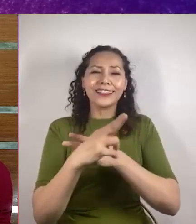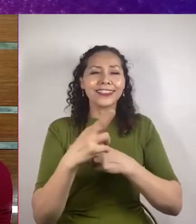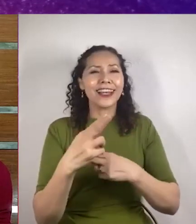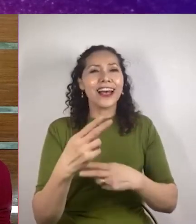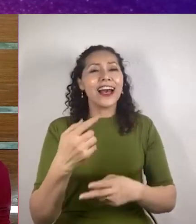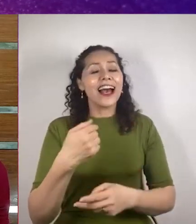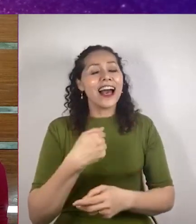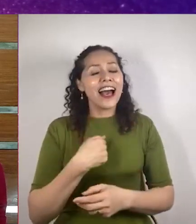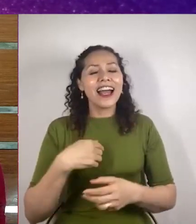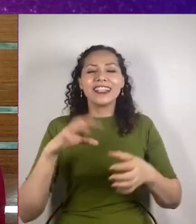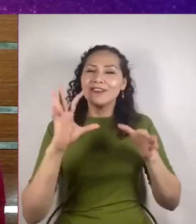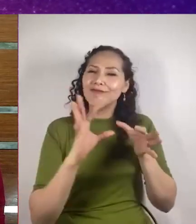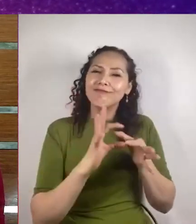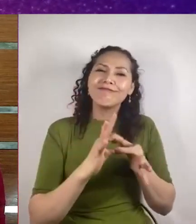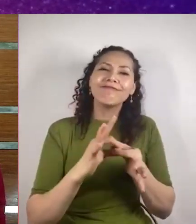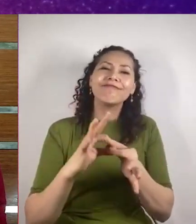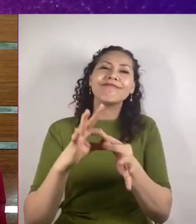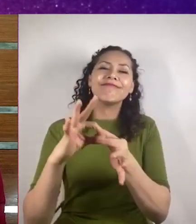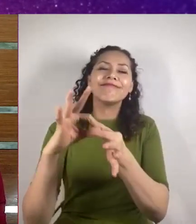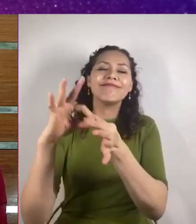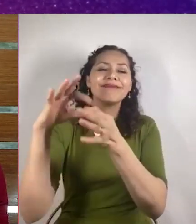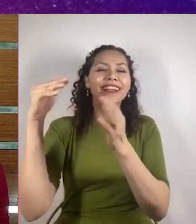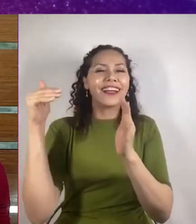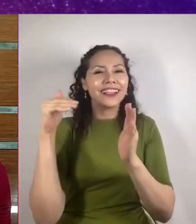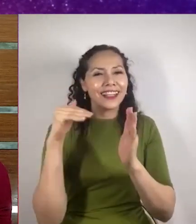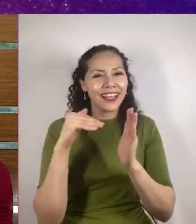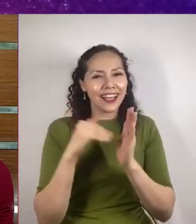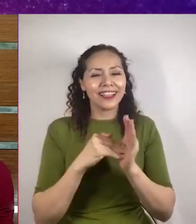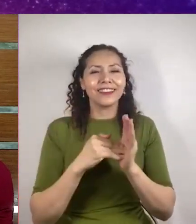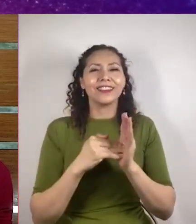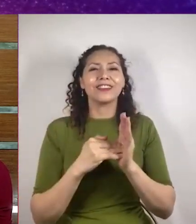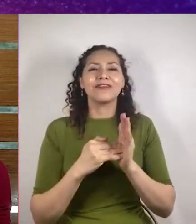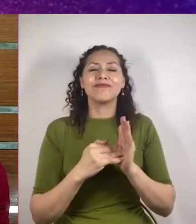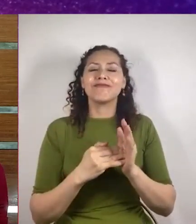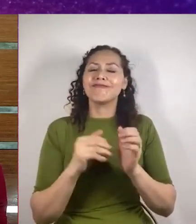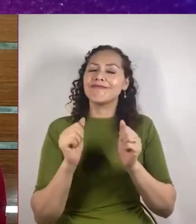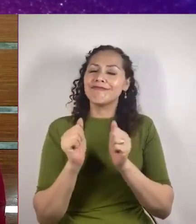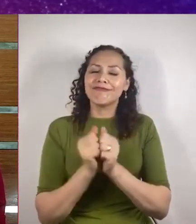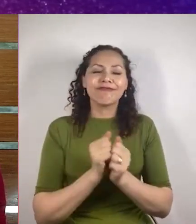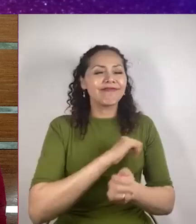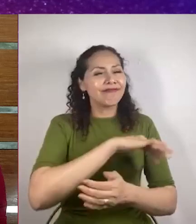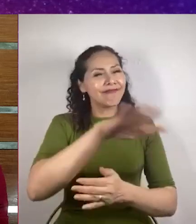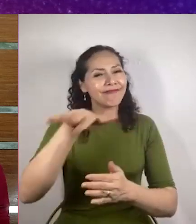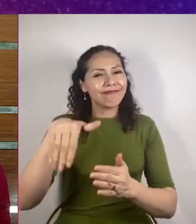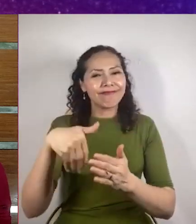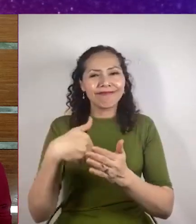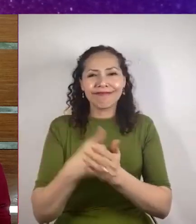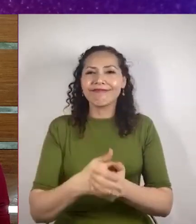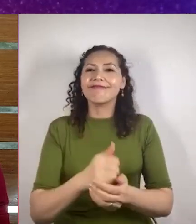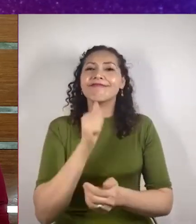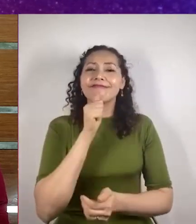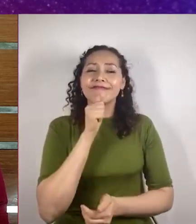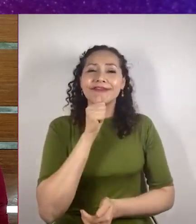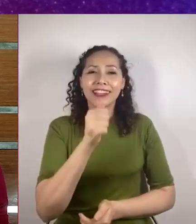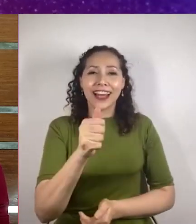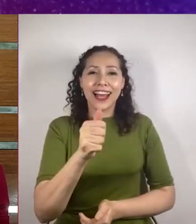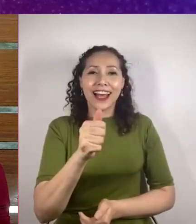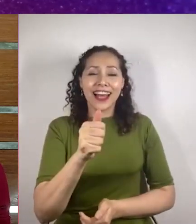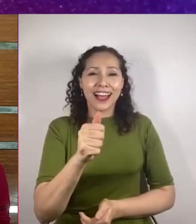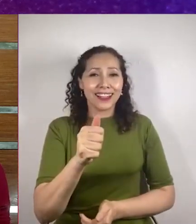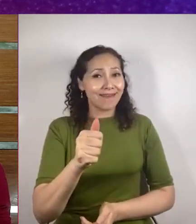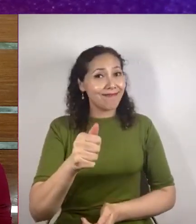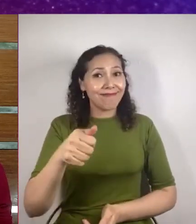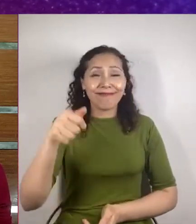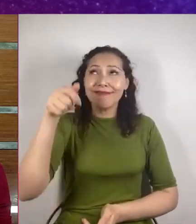hands I commit again with all I am